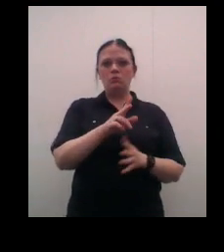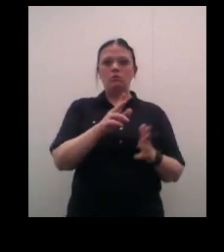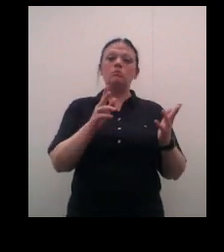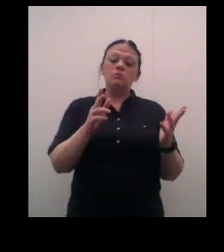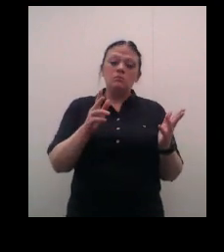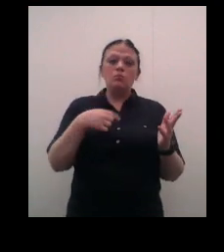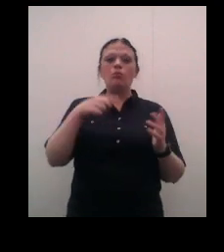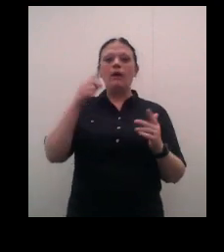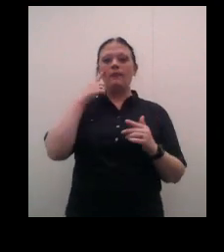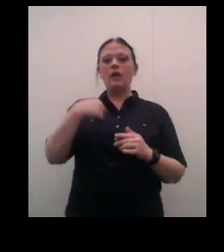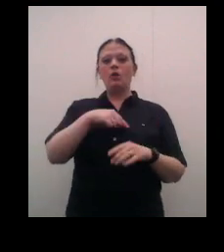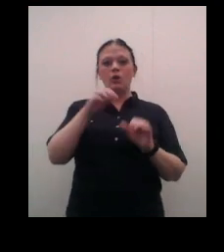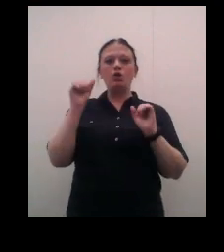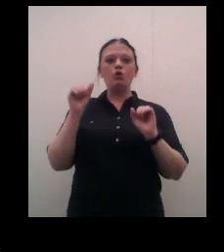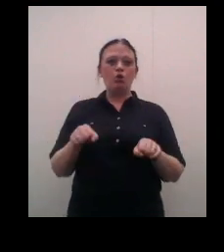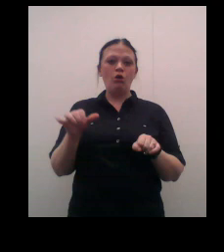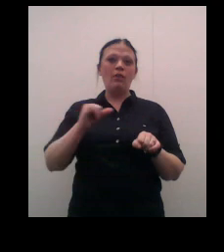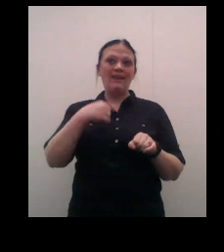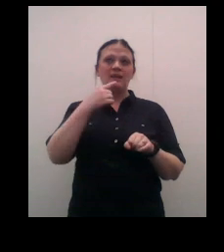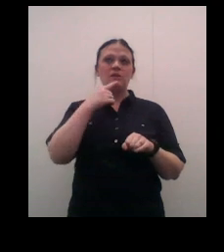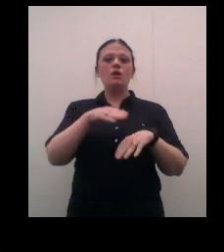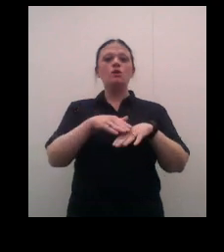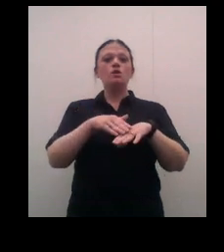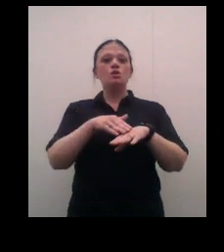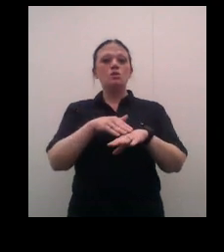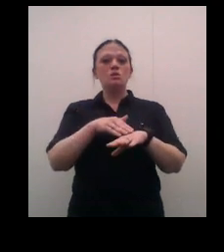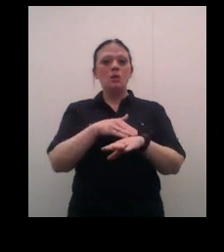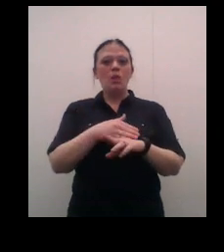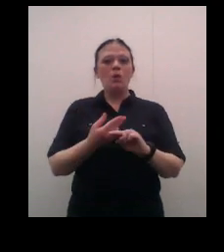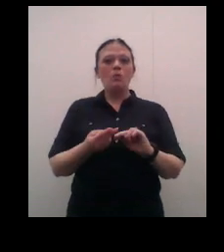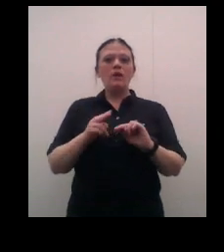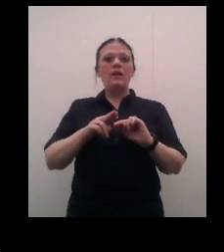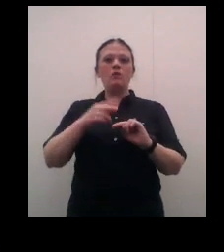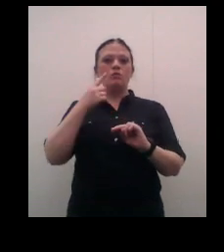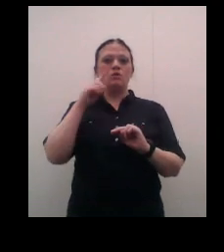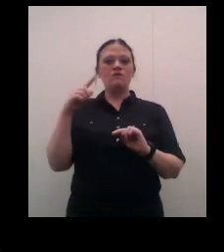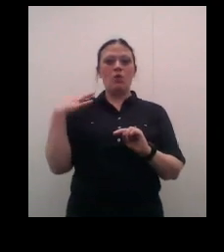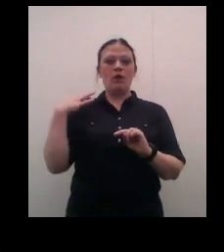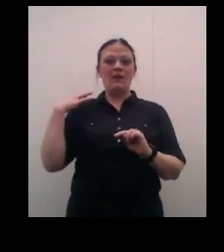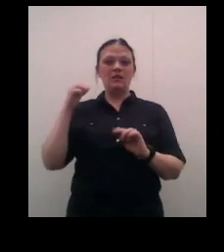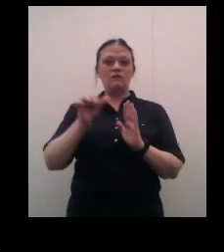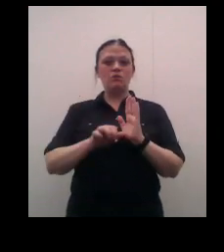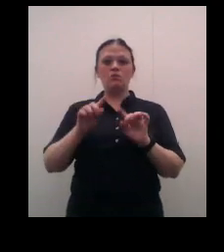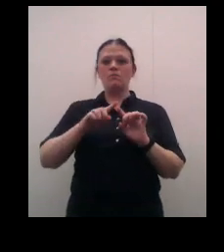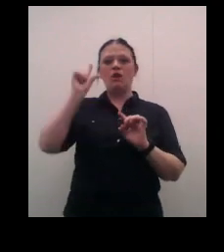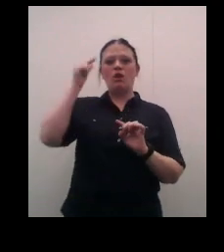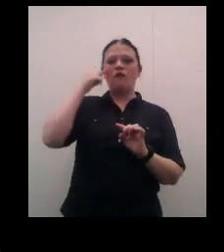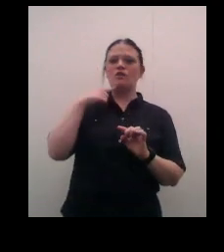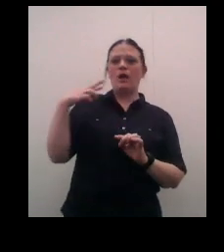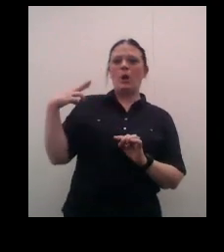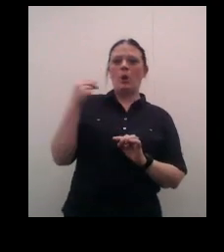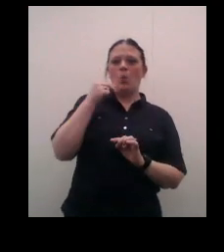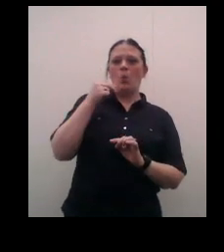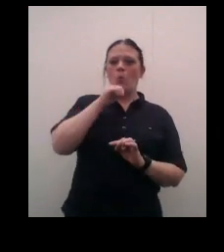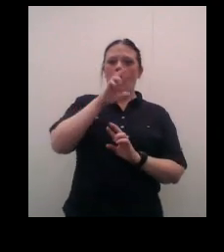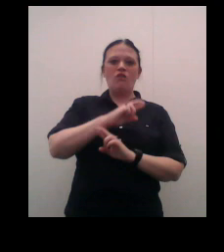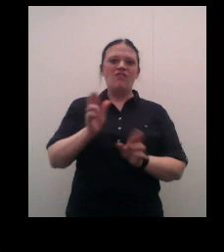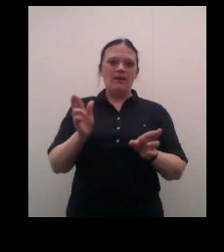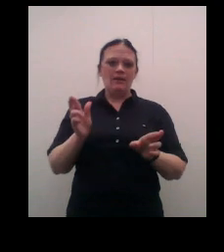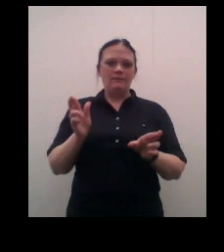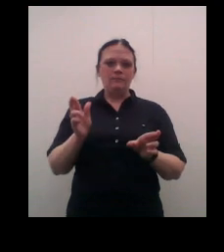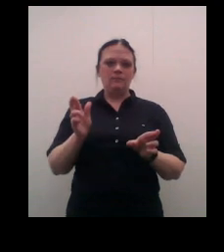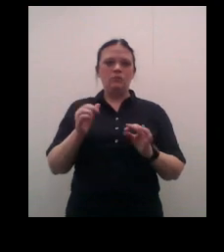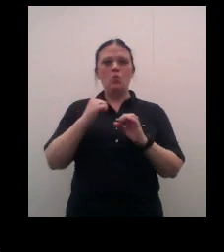as I've said, do a slow increase in elective surgeries. However, the governor said no, we doesn't think we're ready for it. Here's